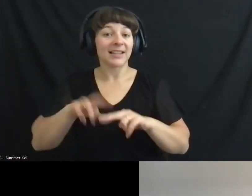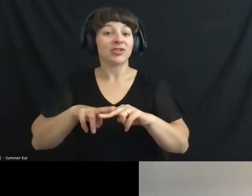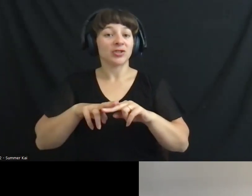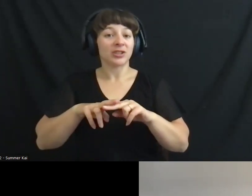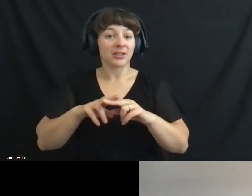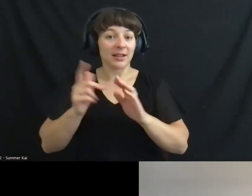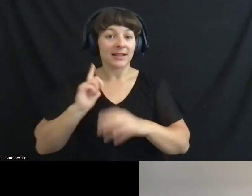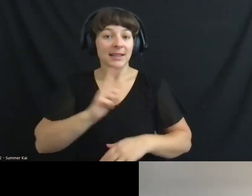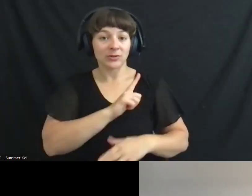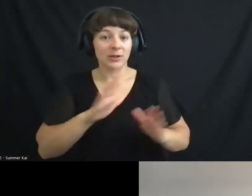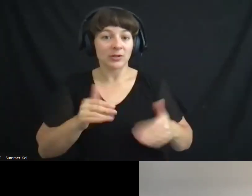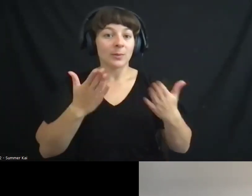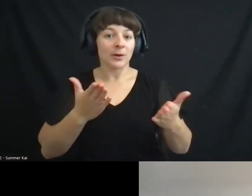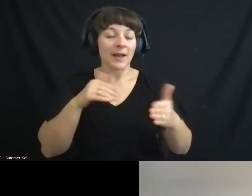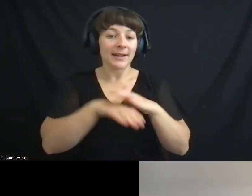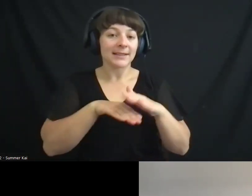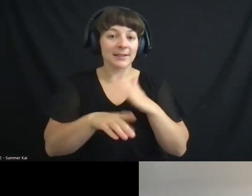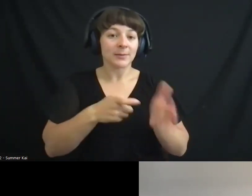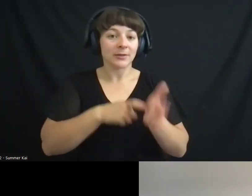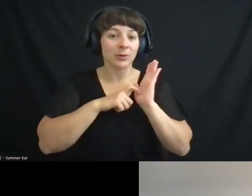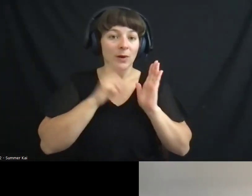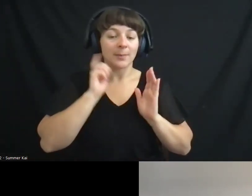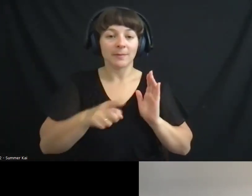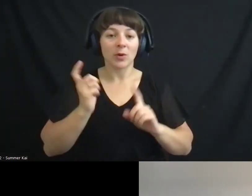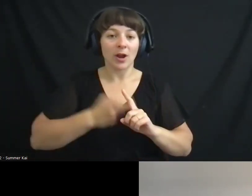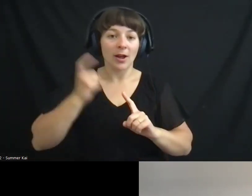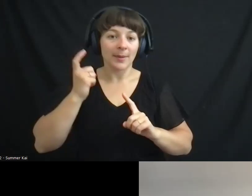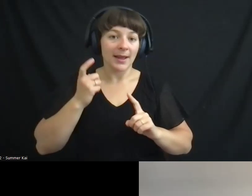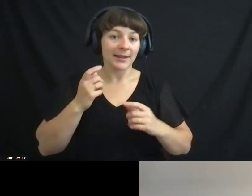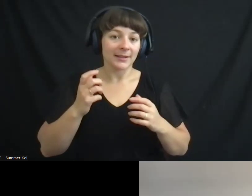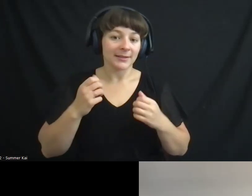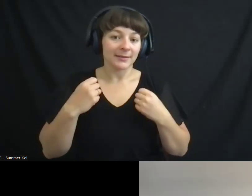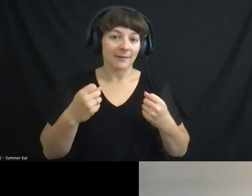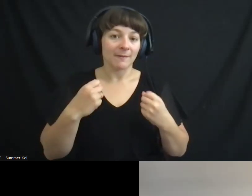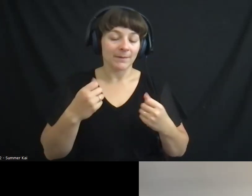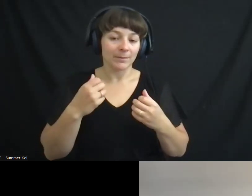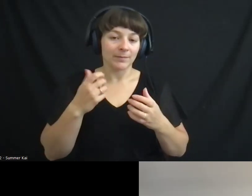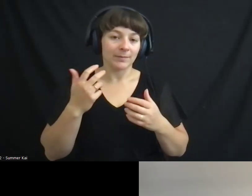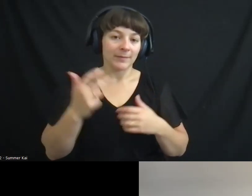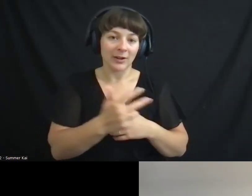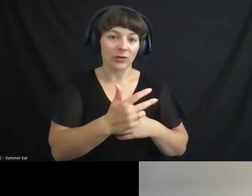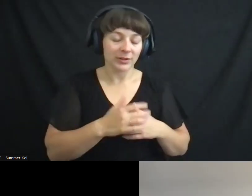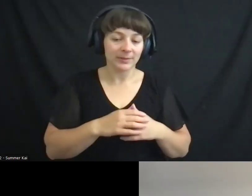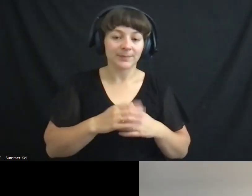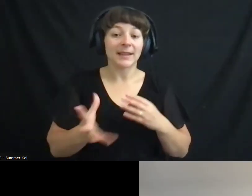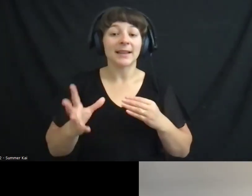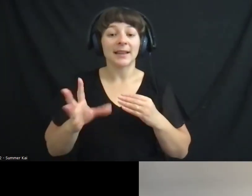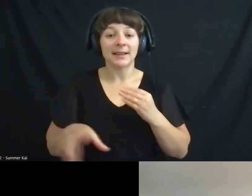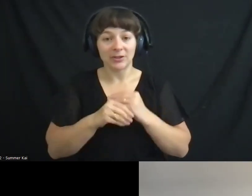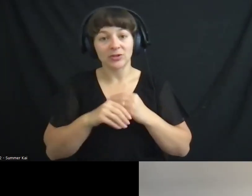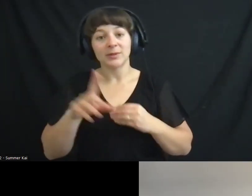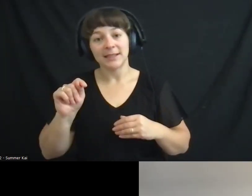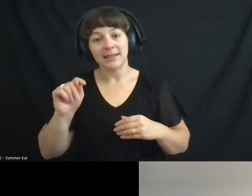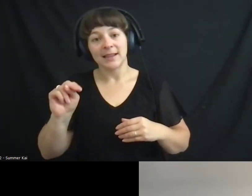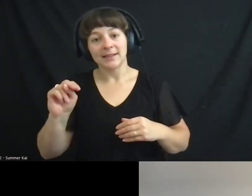providing accessibility requirements of autonomous vehicles in addition to TNCs. And I'm